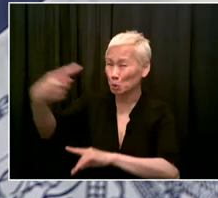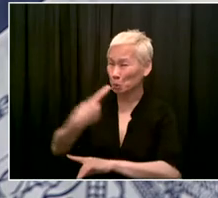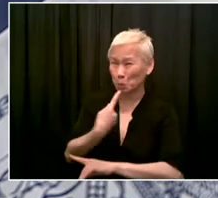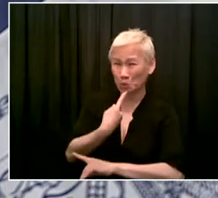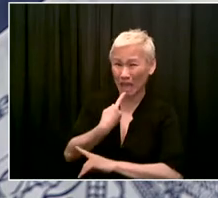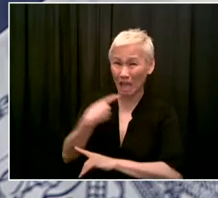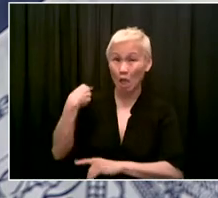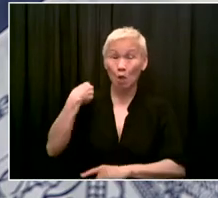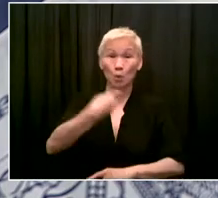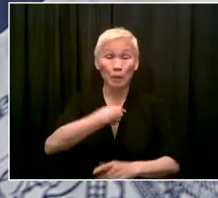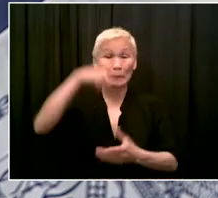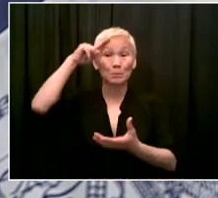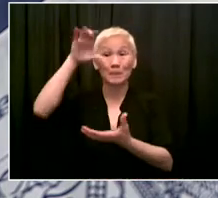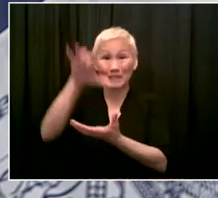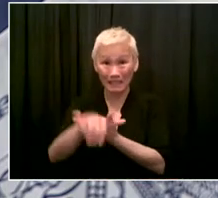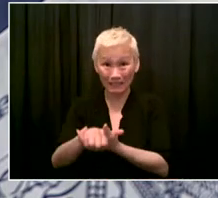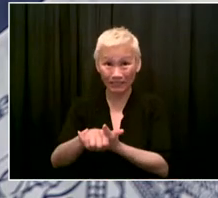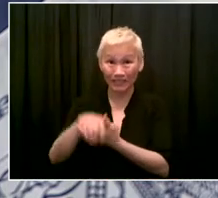specific we should know about?